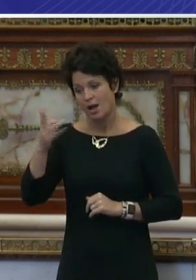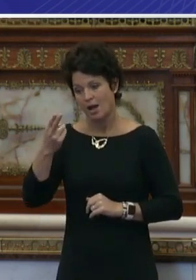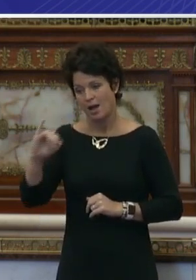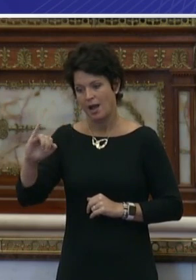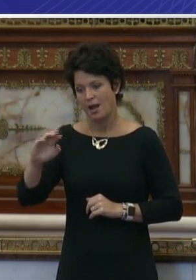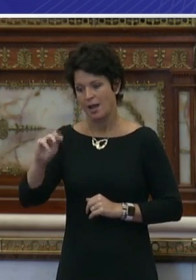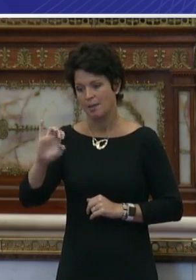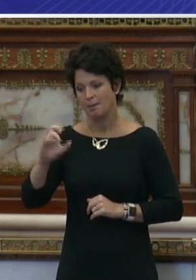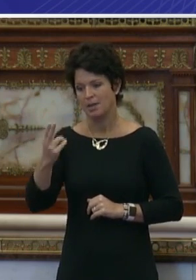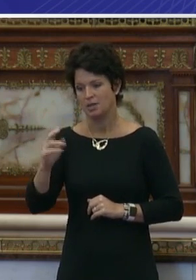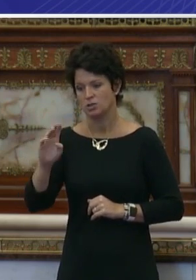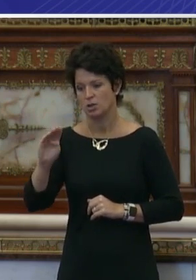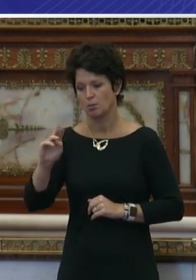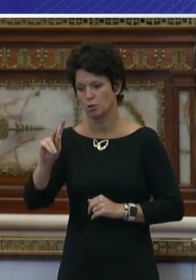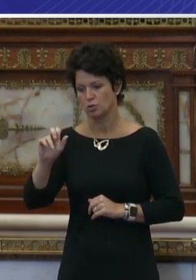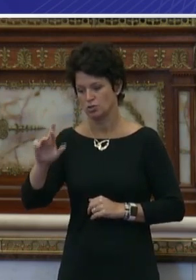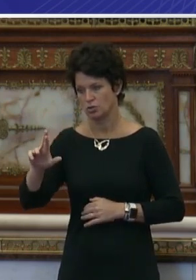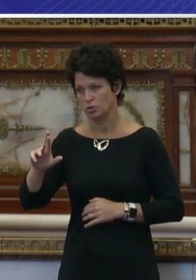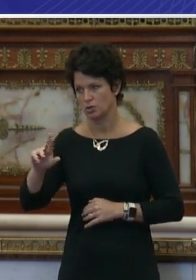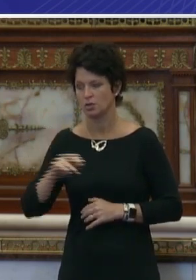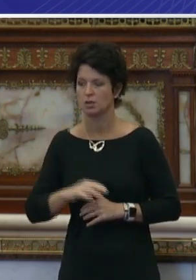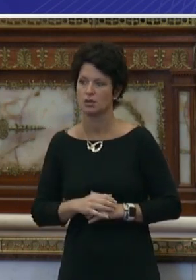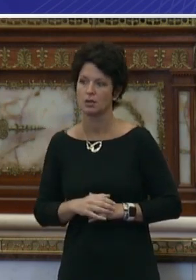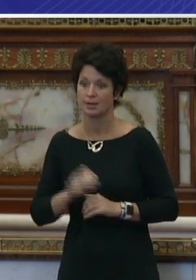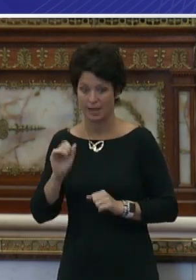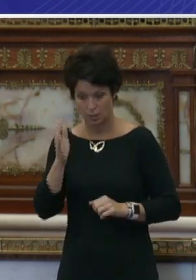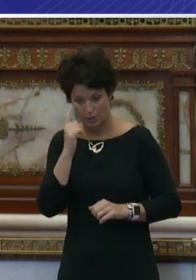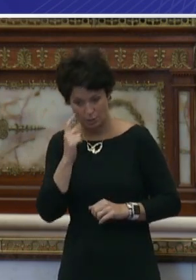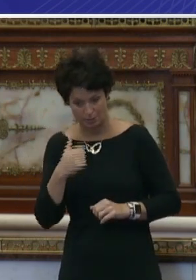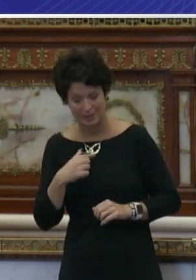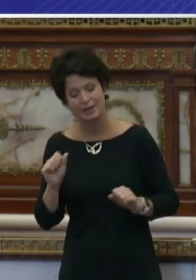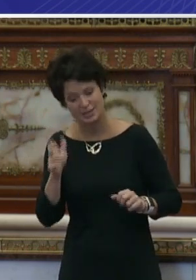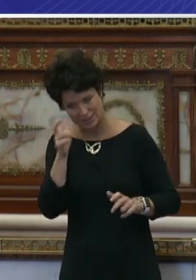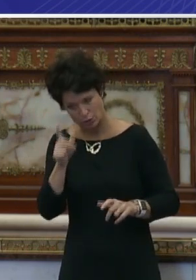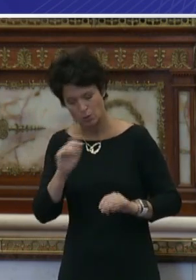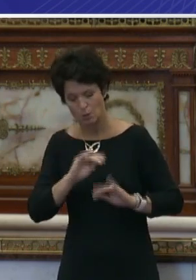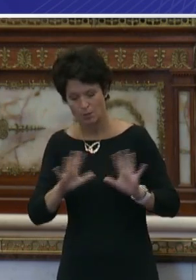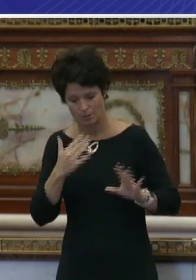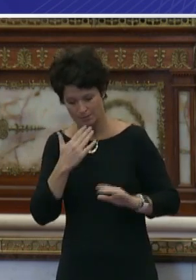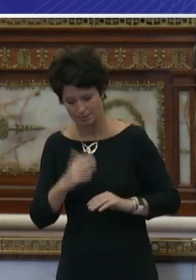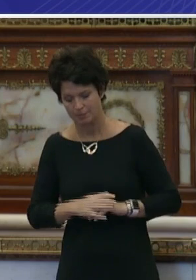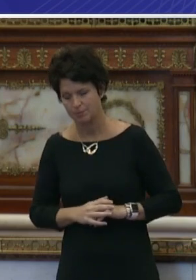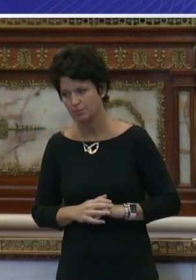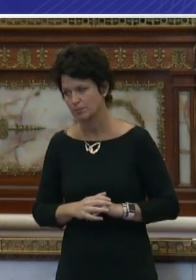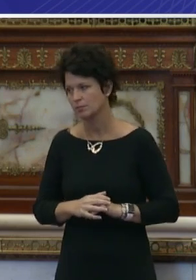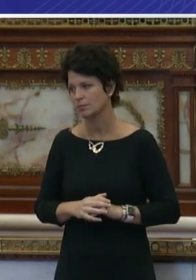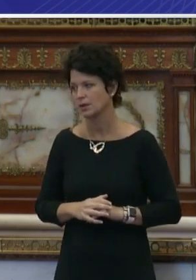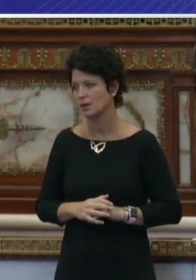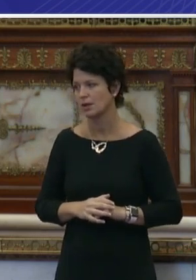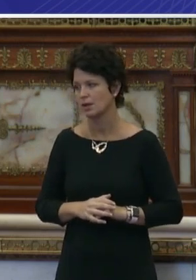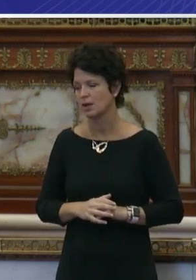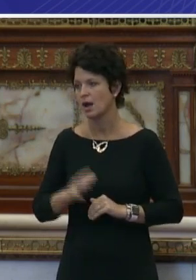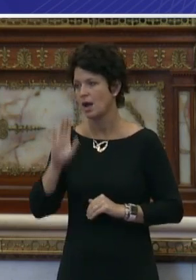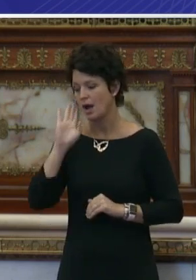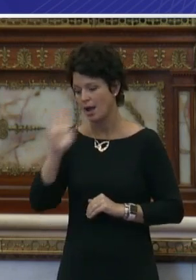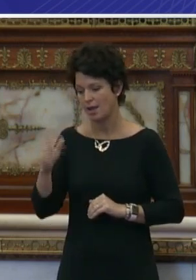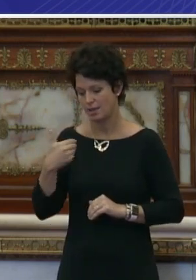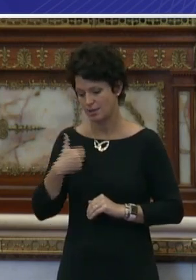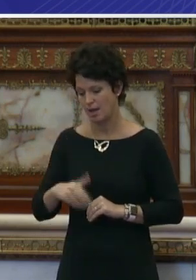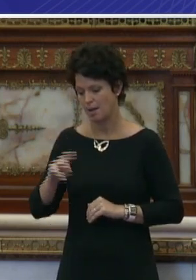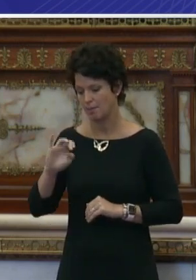Hi, my name is Mitch Brewster. Can you hear me? Yes, we can hear you well. Thank you. Perfect. Hi, my name is Mitch